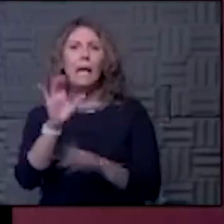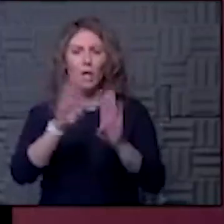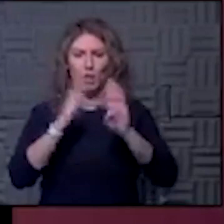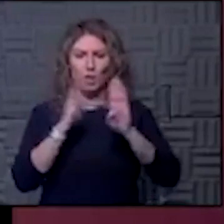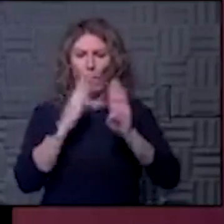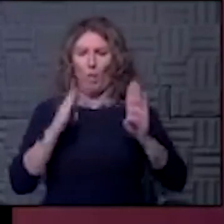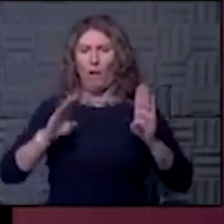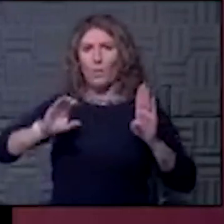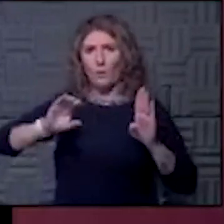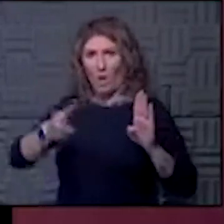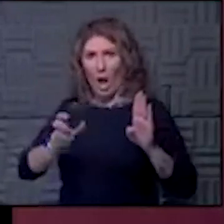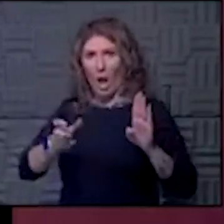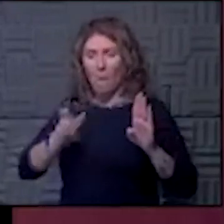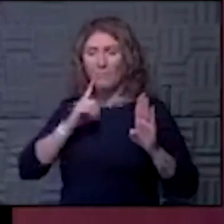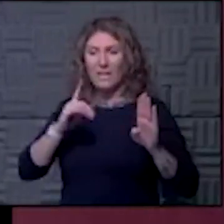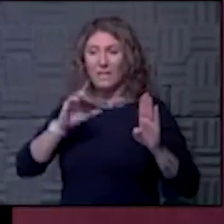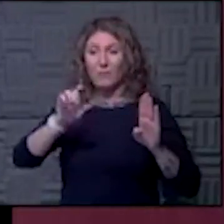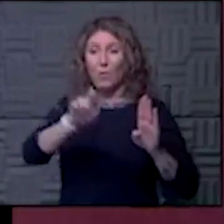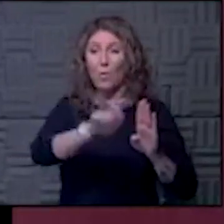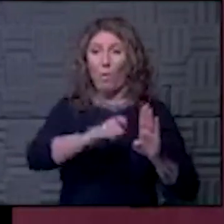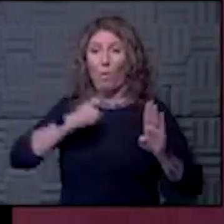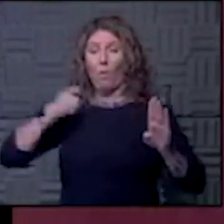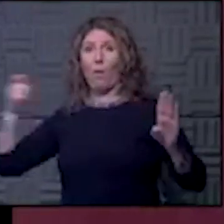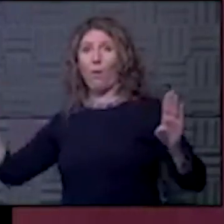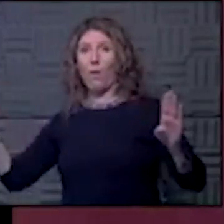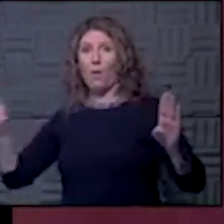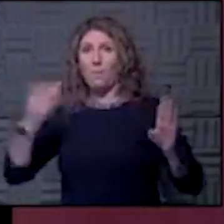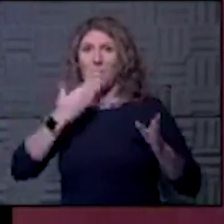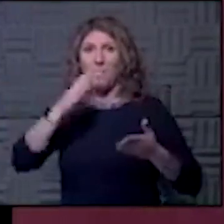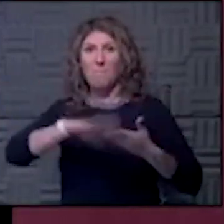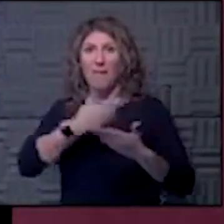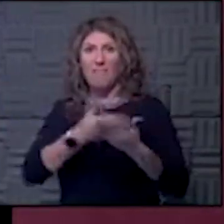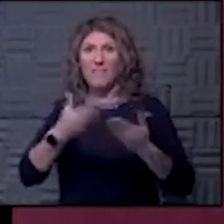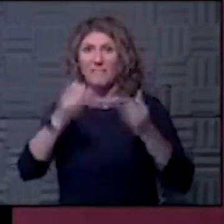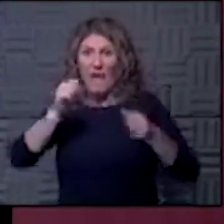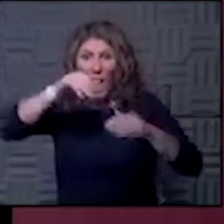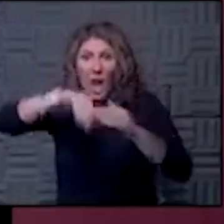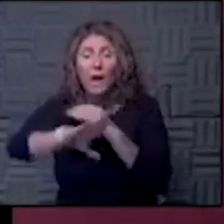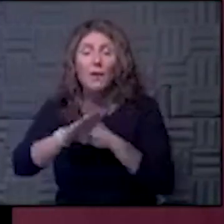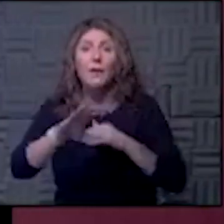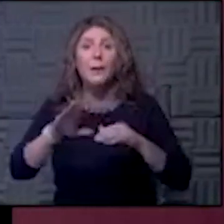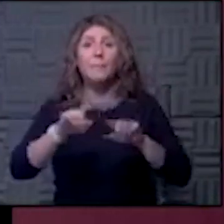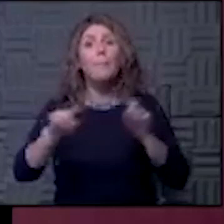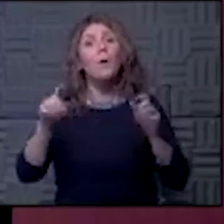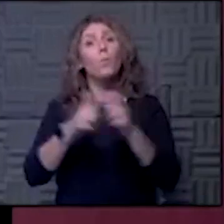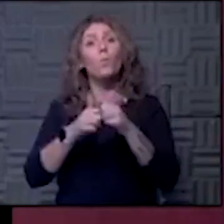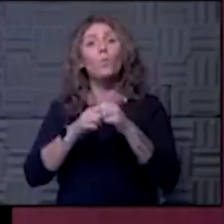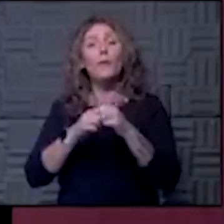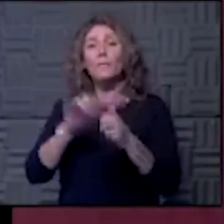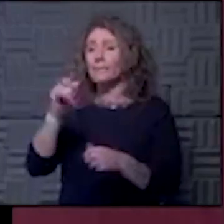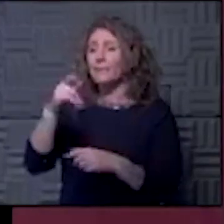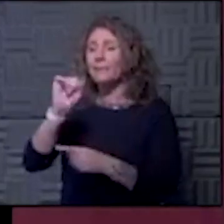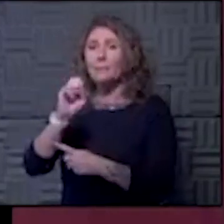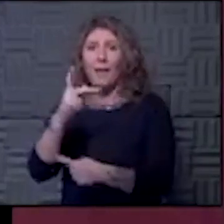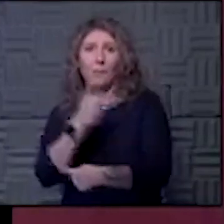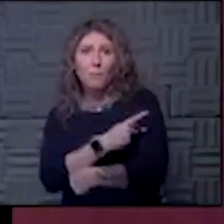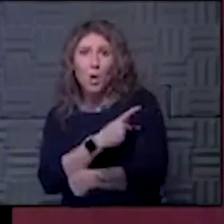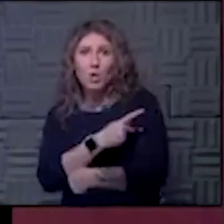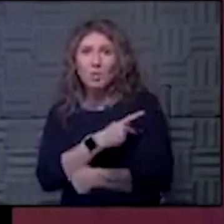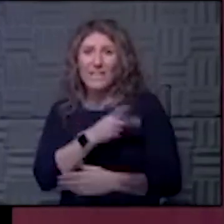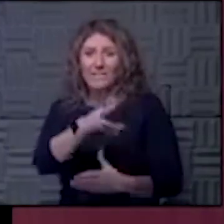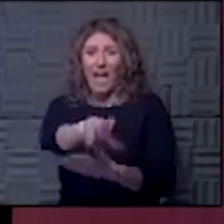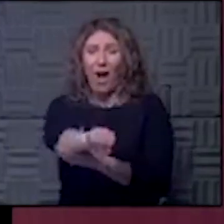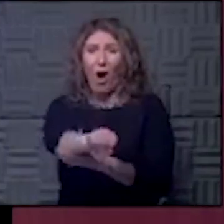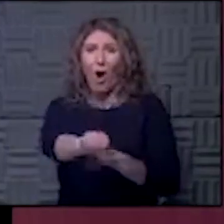a doorknob, and if you can open up the door, the bad things can get in. What happens with the spike protein is it's the arm, and the receptor